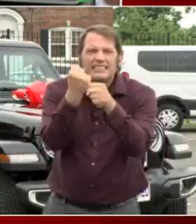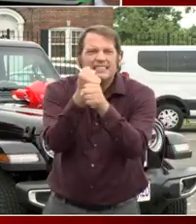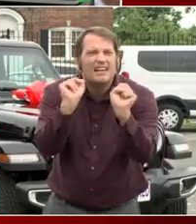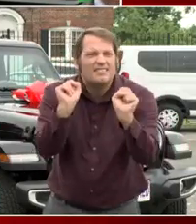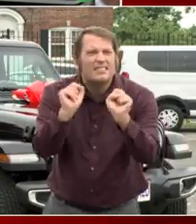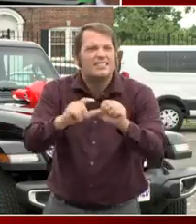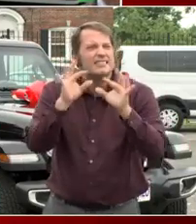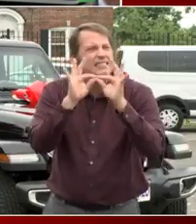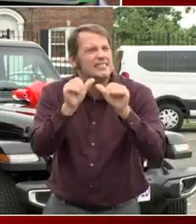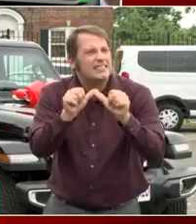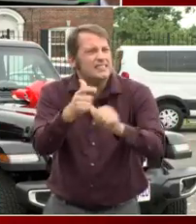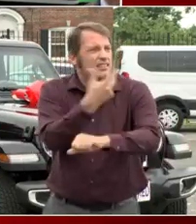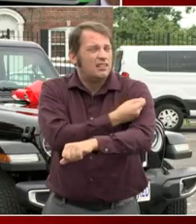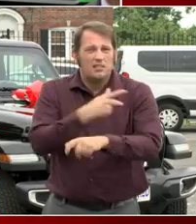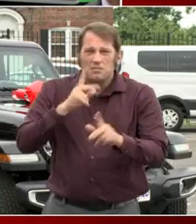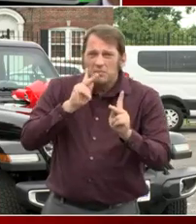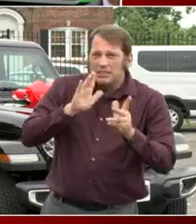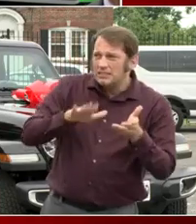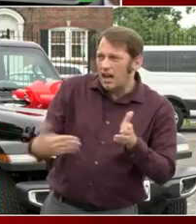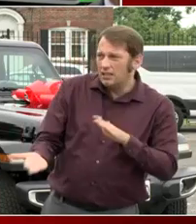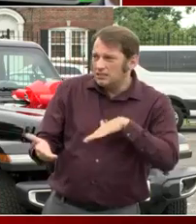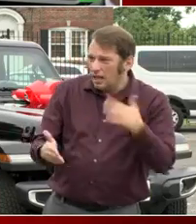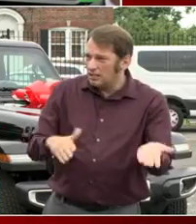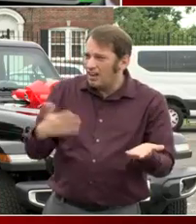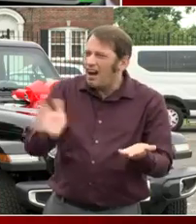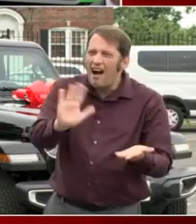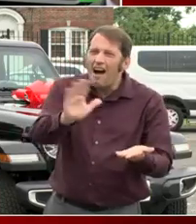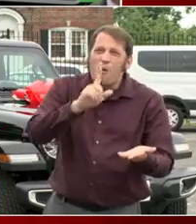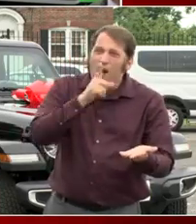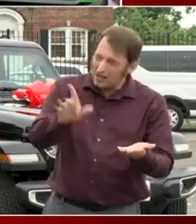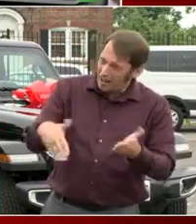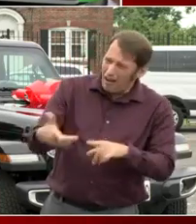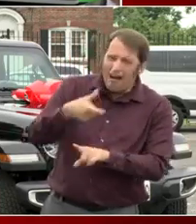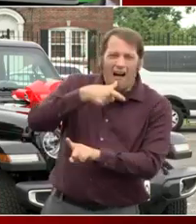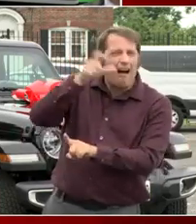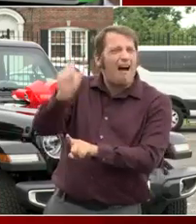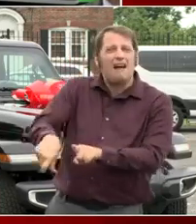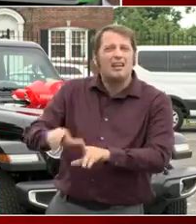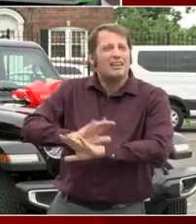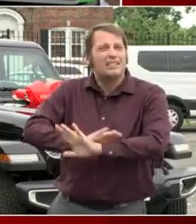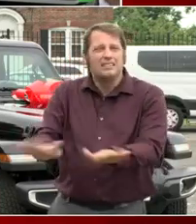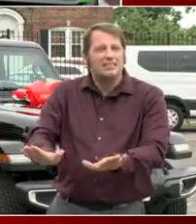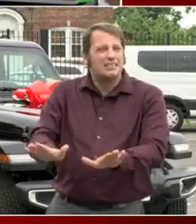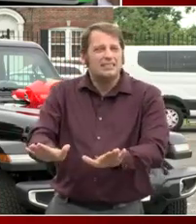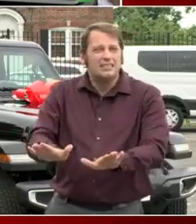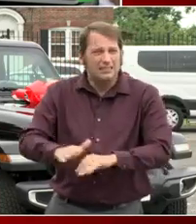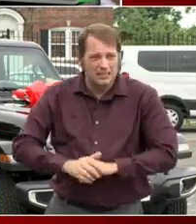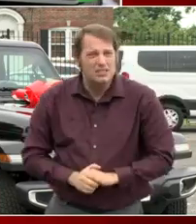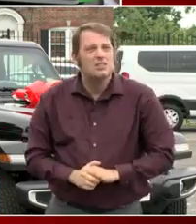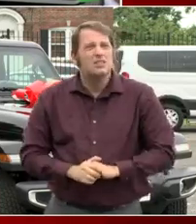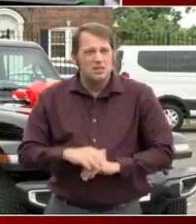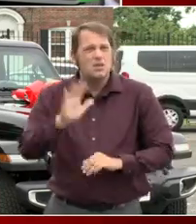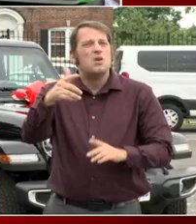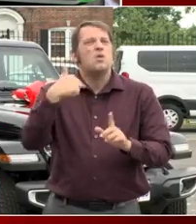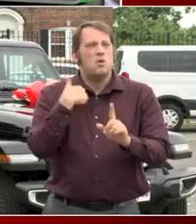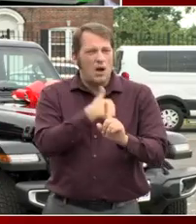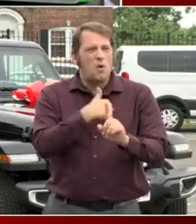from COVID in Washington, D.C. And that is what we're going to be knocking on doors to tell